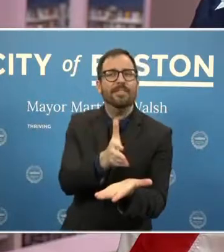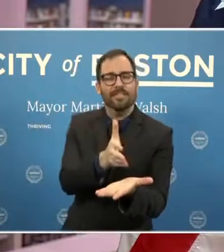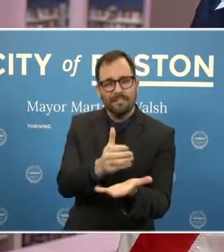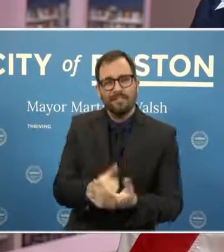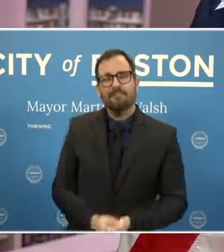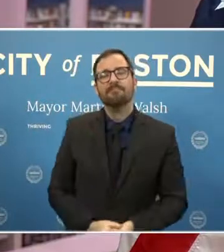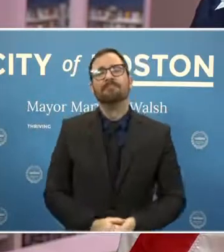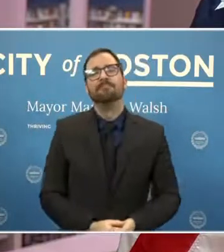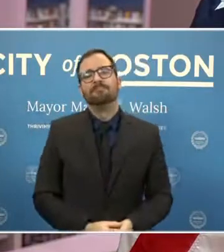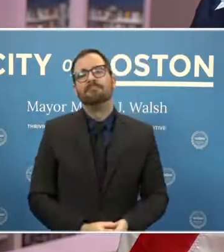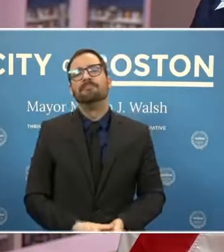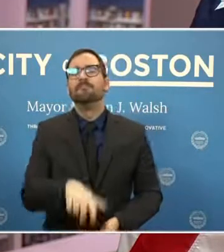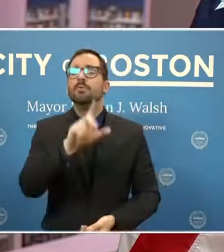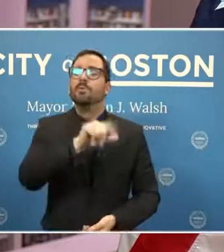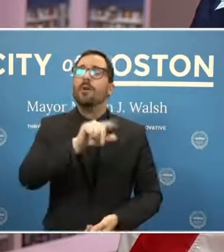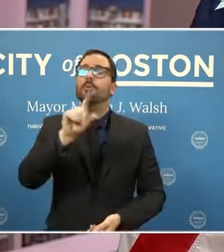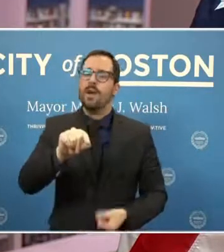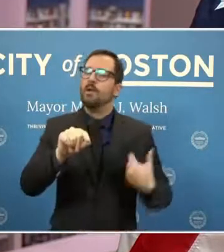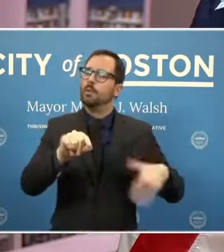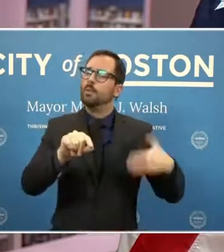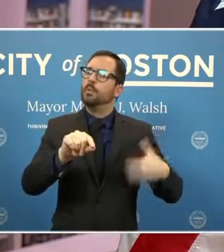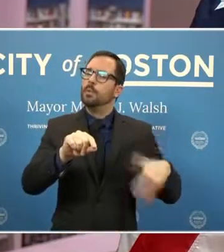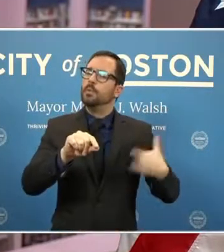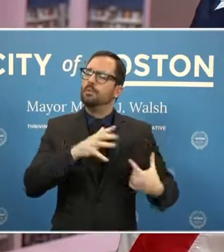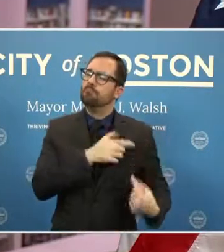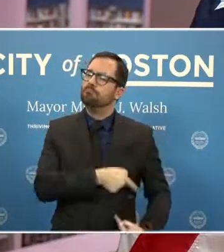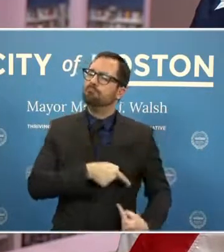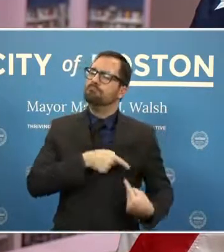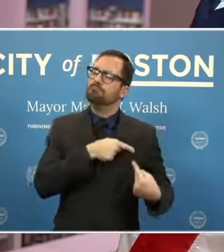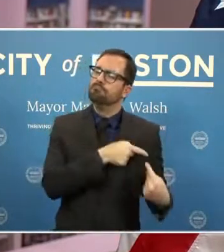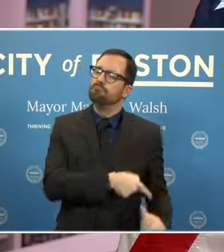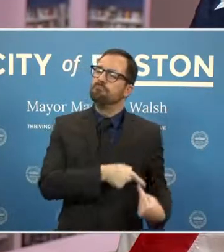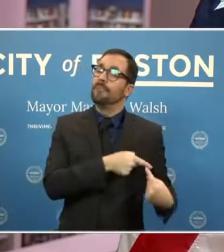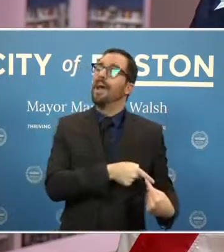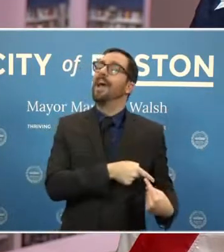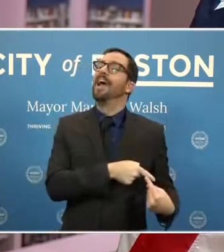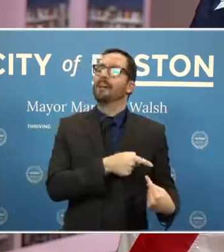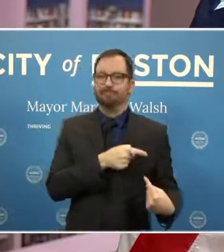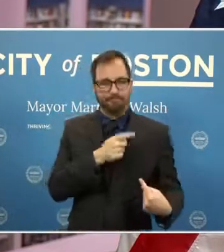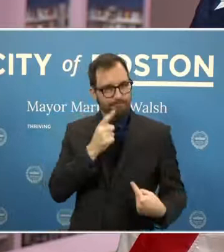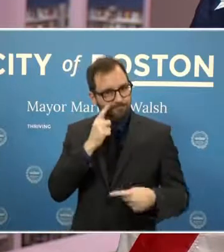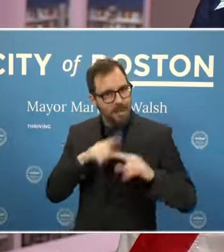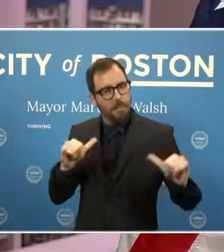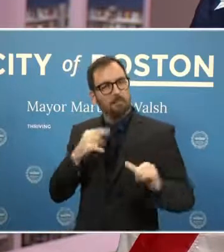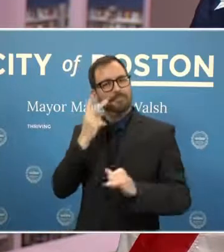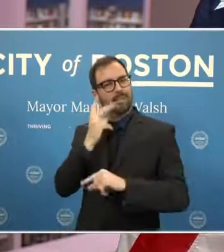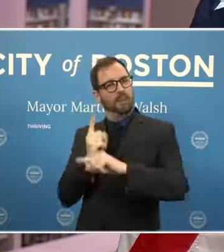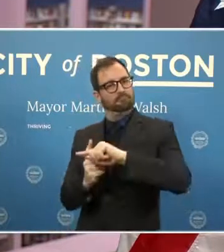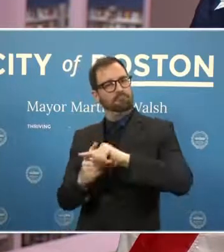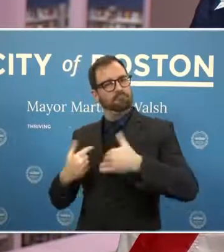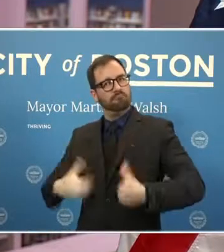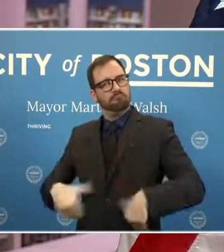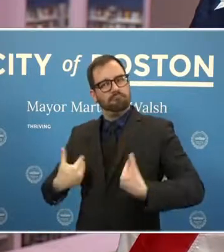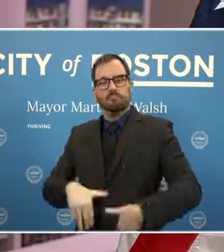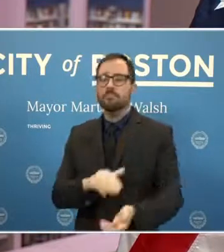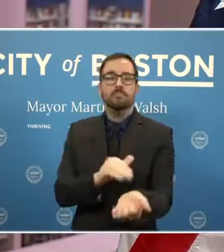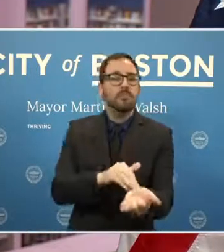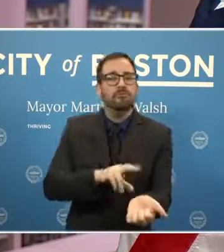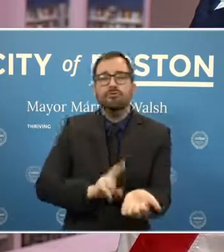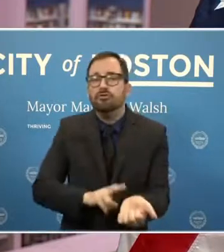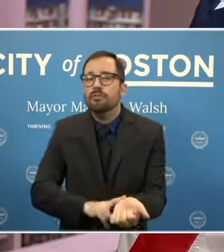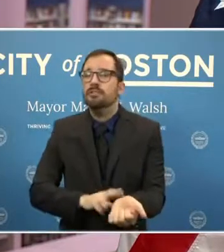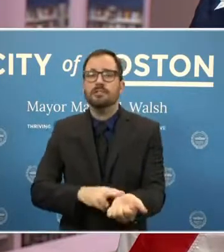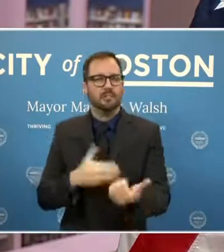staff gearing up and going into battle to save lives and provide comfort. We saw EMTs on the front lines of a